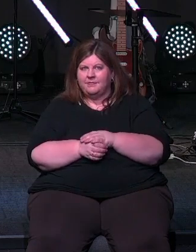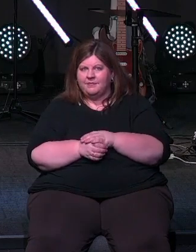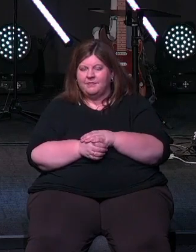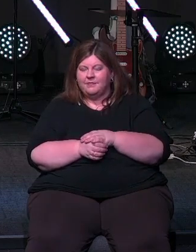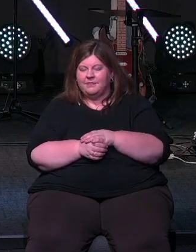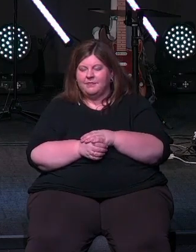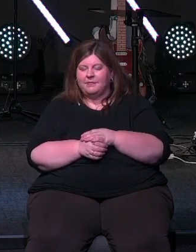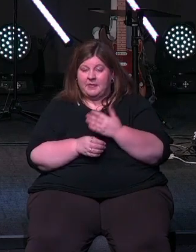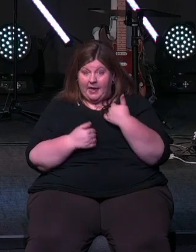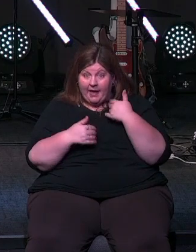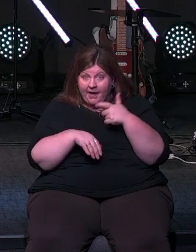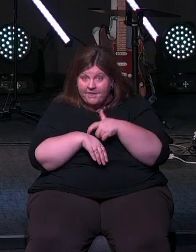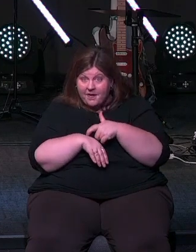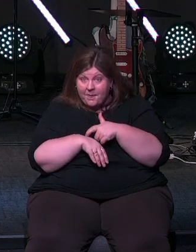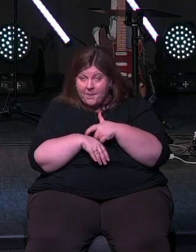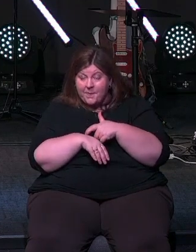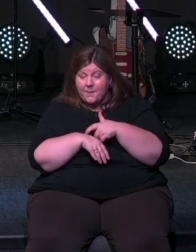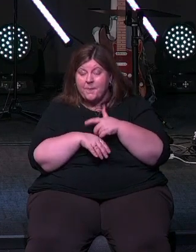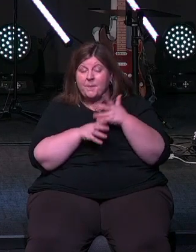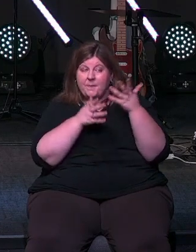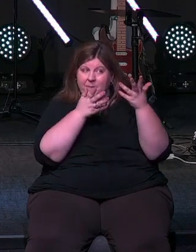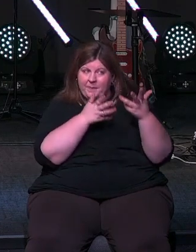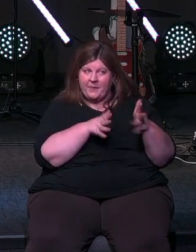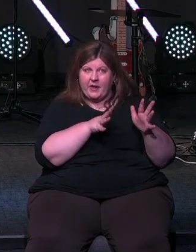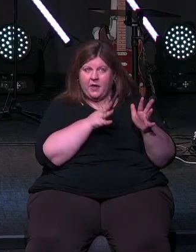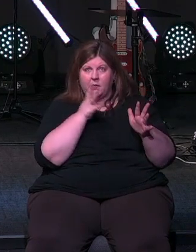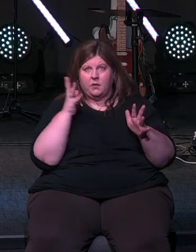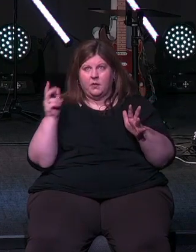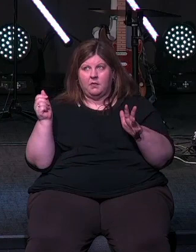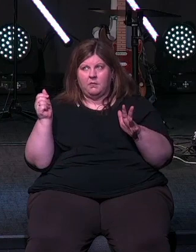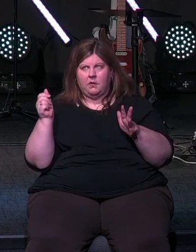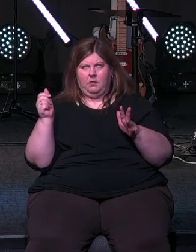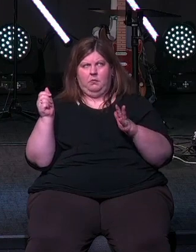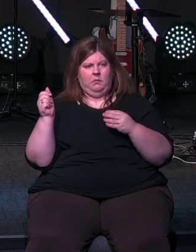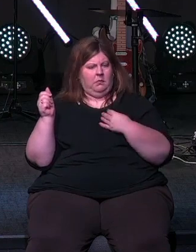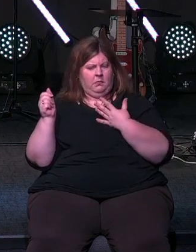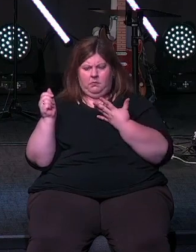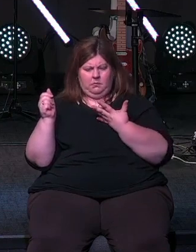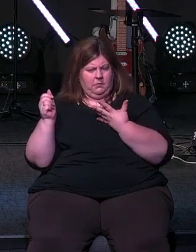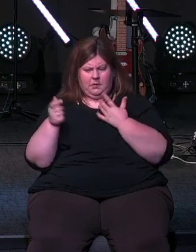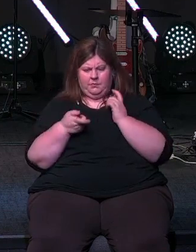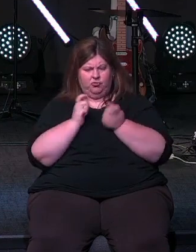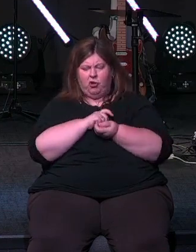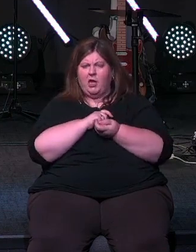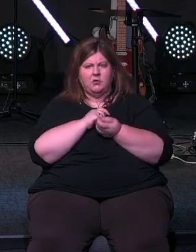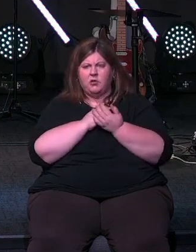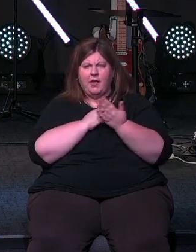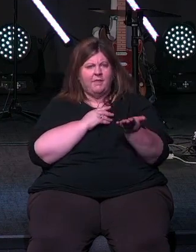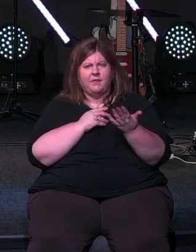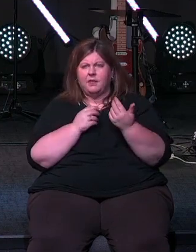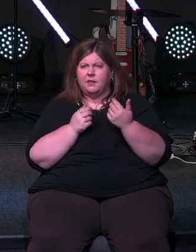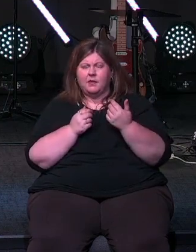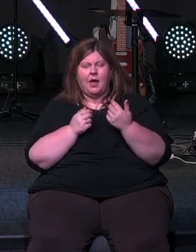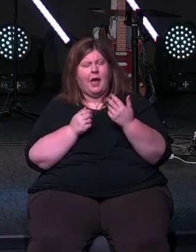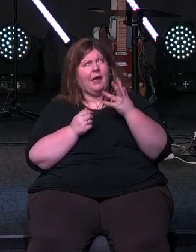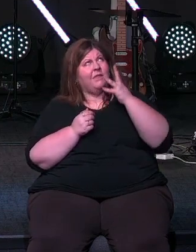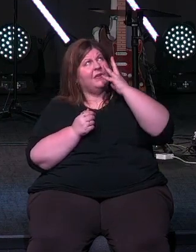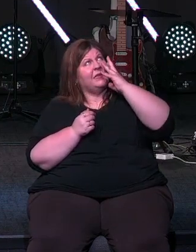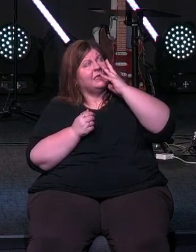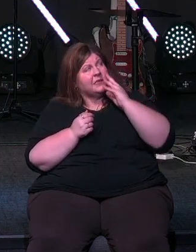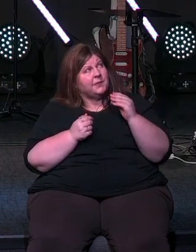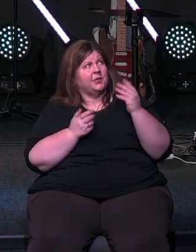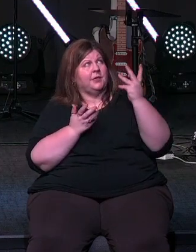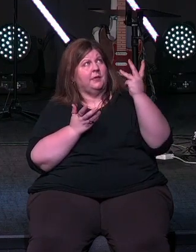And when we get time with him, we walk away and we go, that just changed everything. I just had an interaction. I had an experience, this